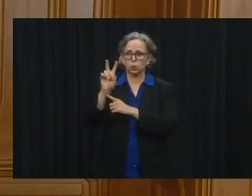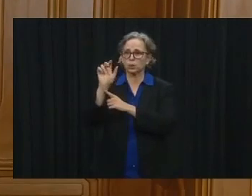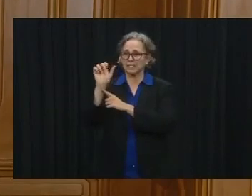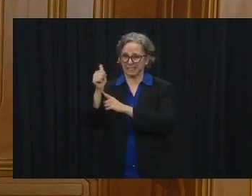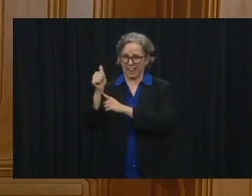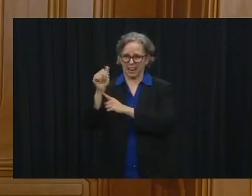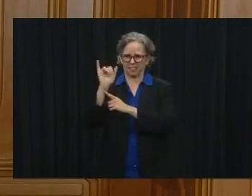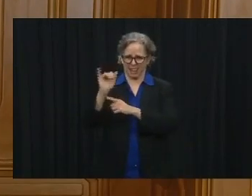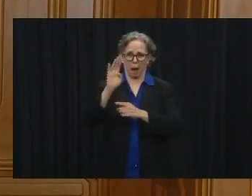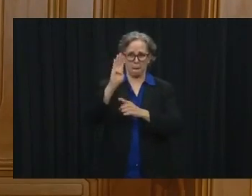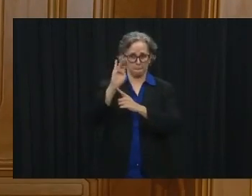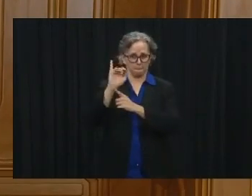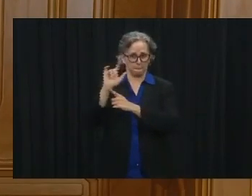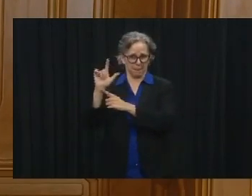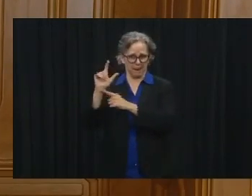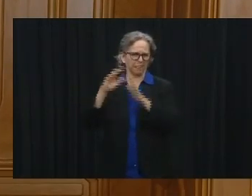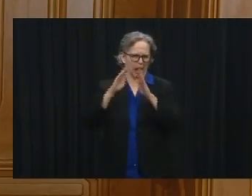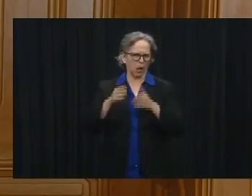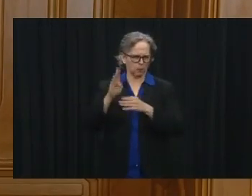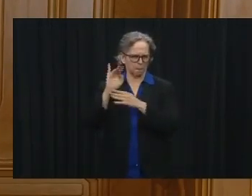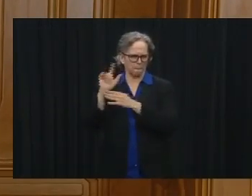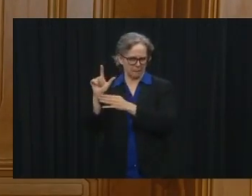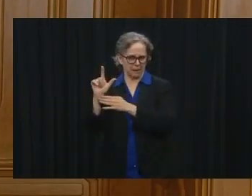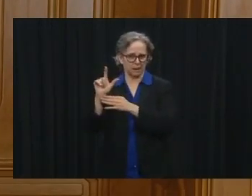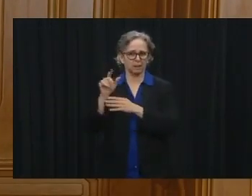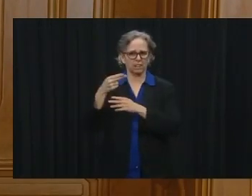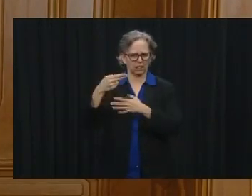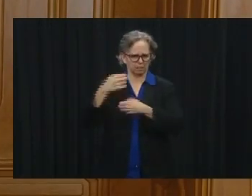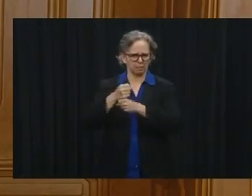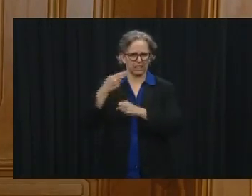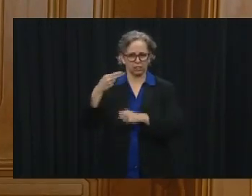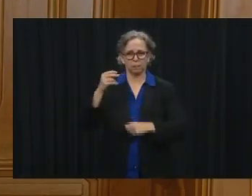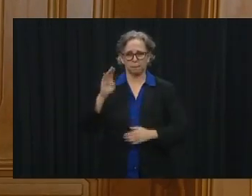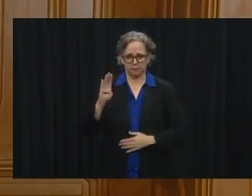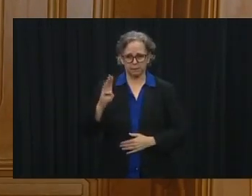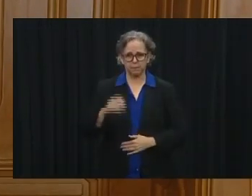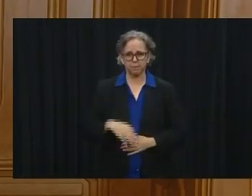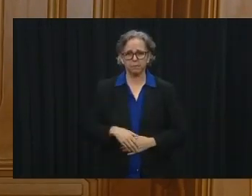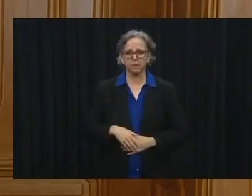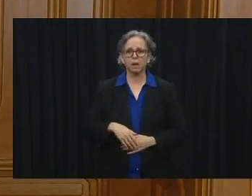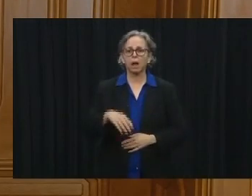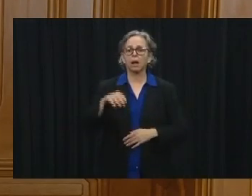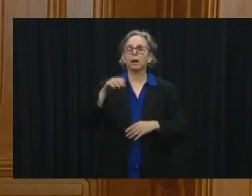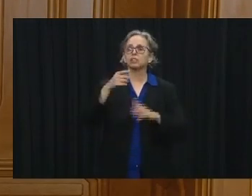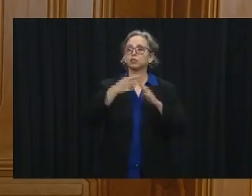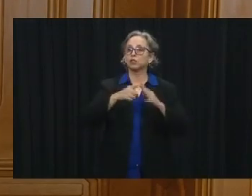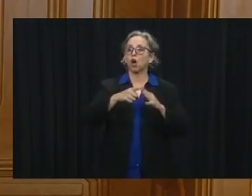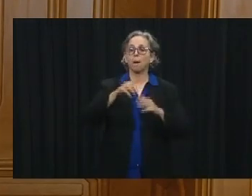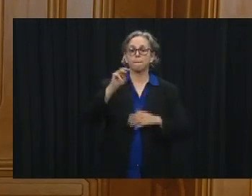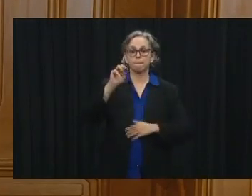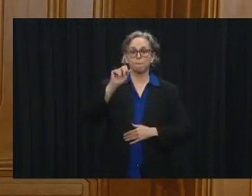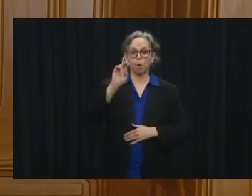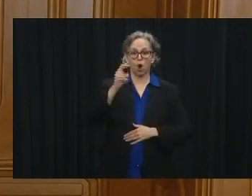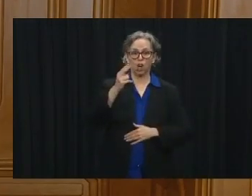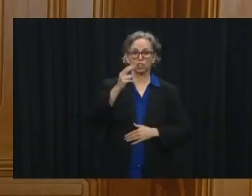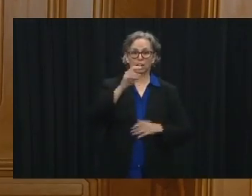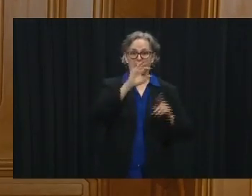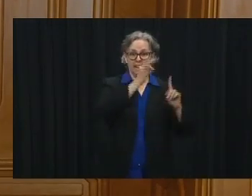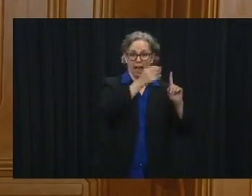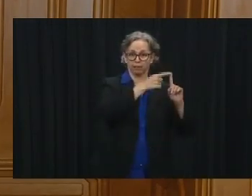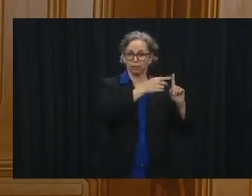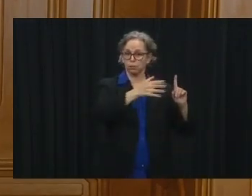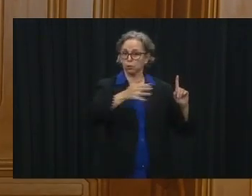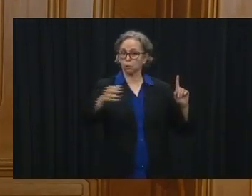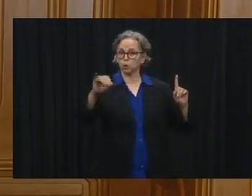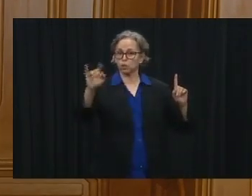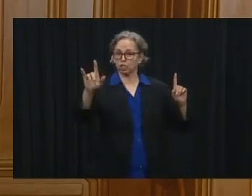tolled from March 9th to July 30th. And so what this means is that the courts have